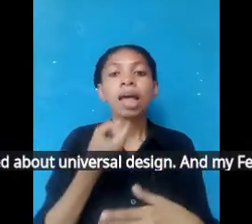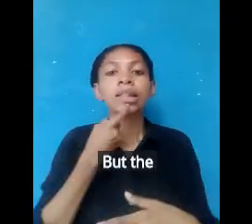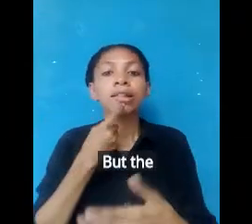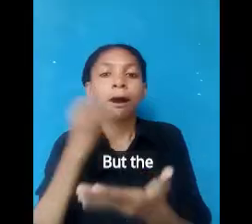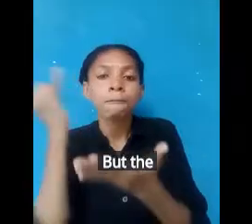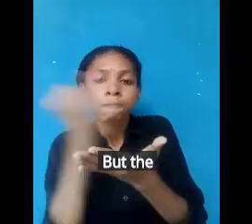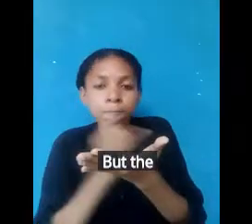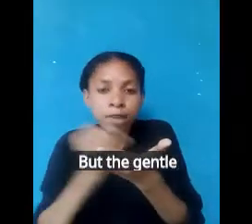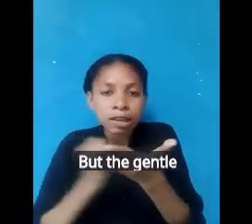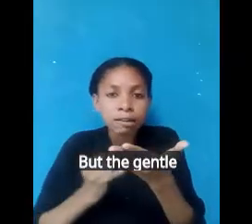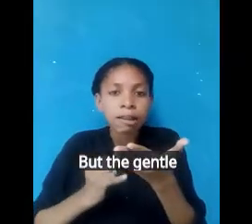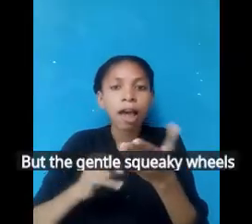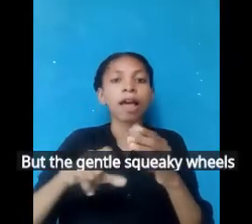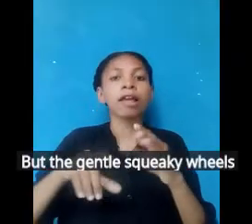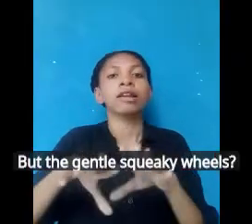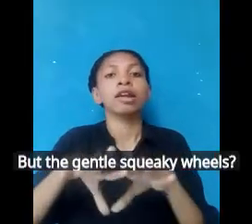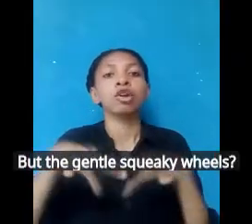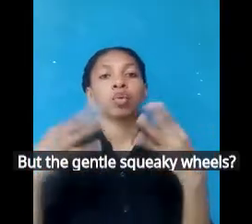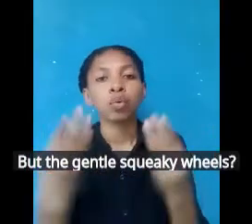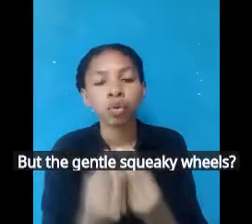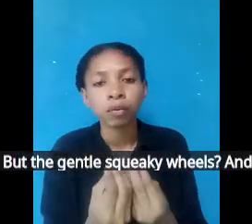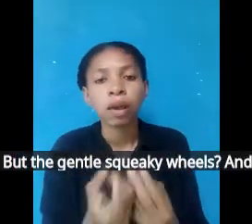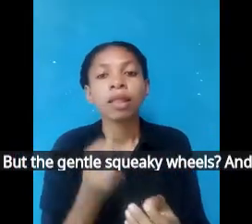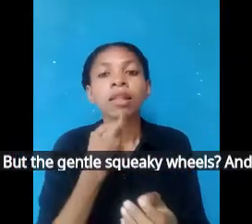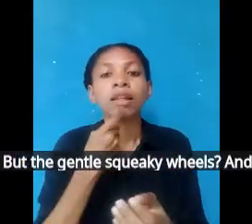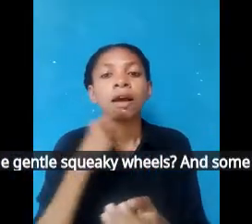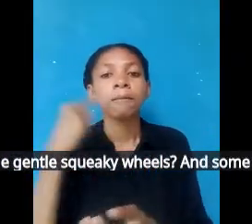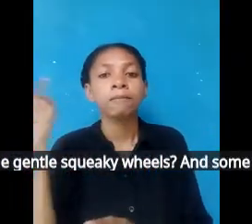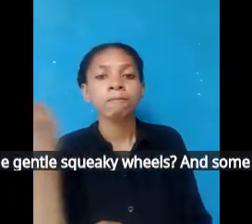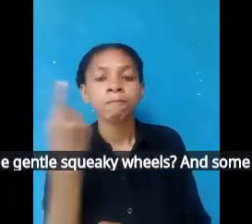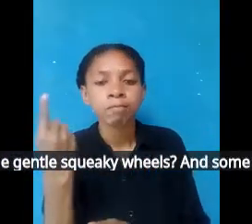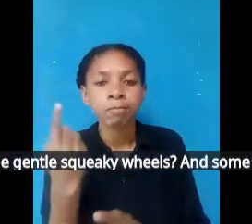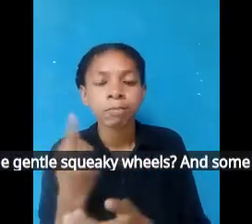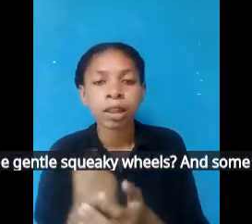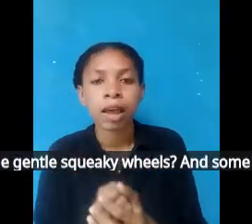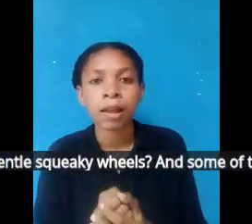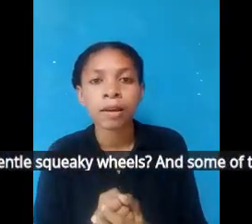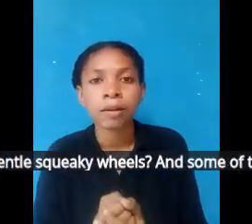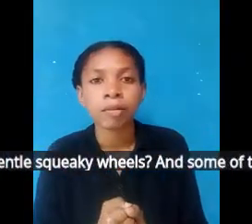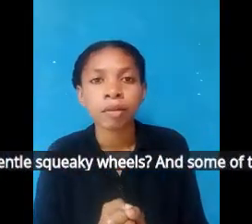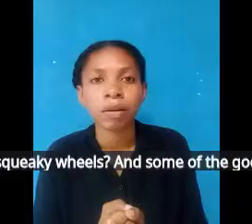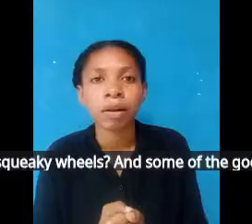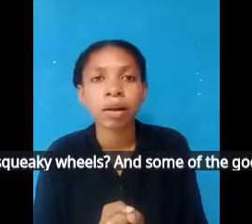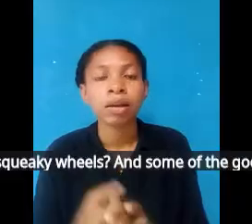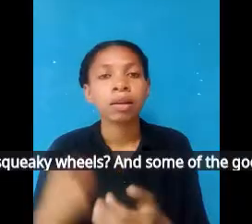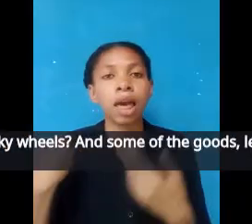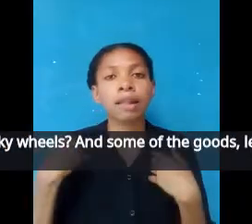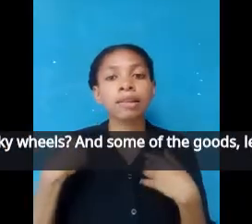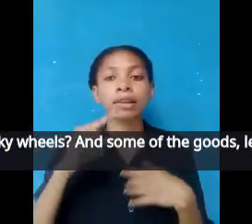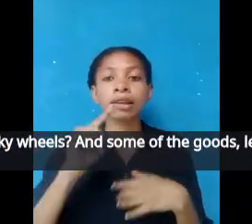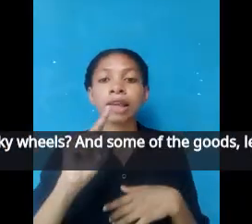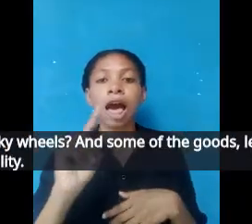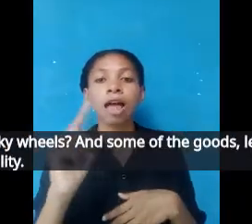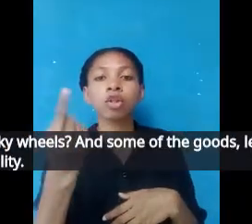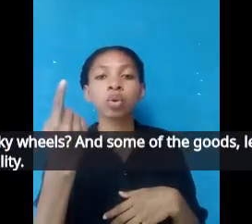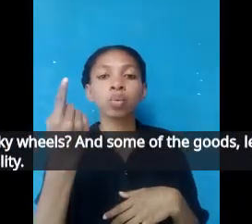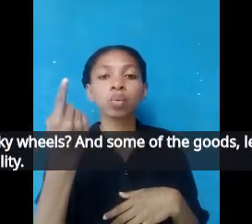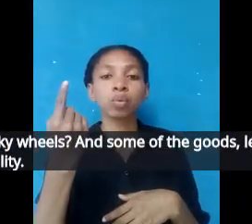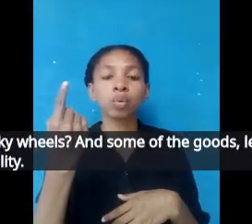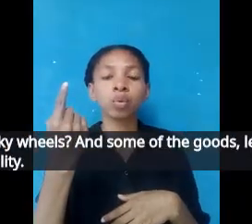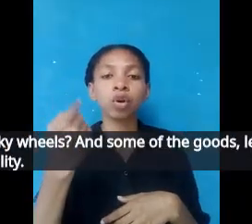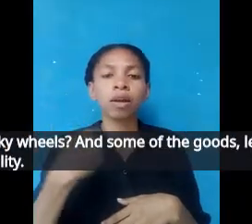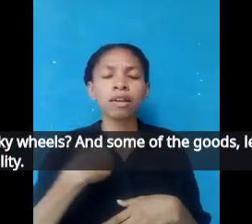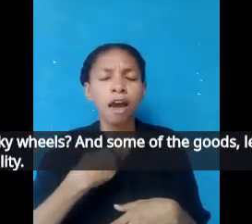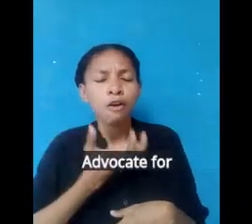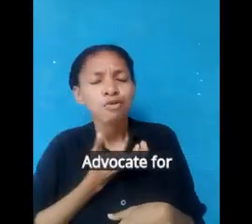gentle squeaky wheels and some of the quotes learn about and keep learning about disability, advocate